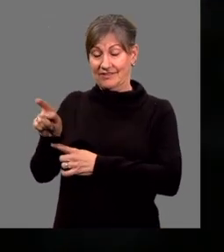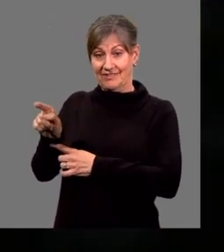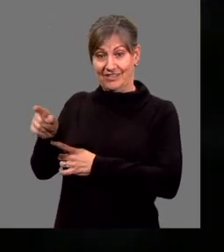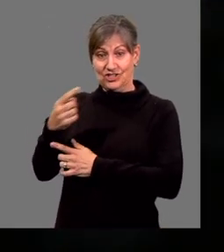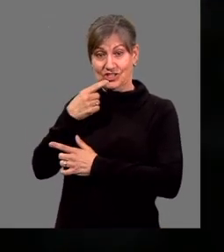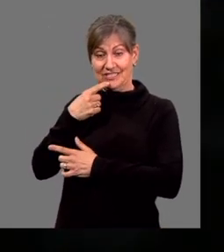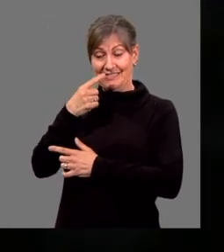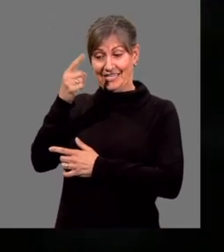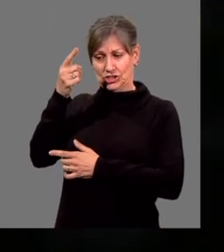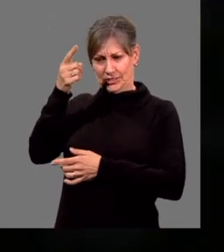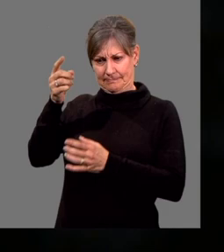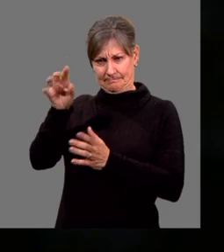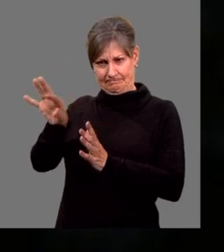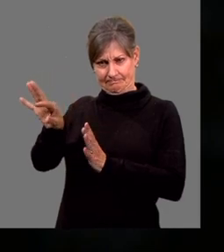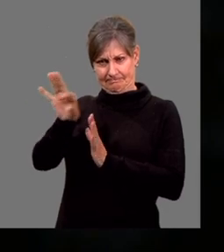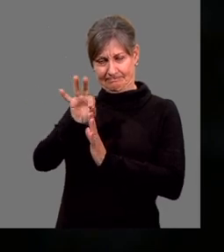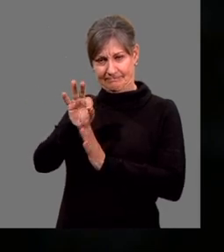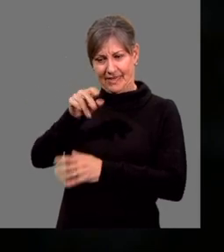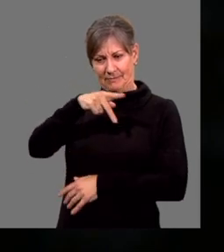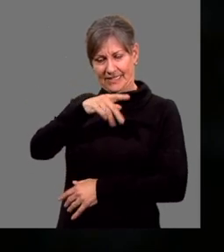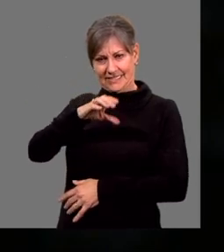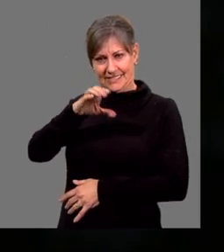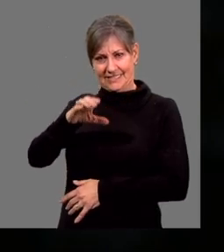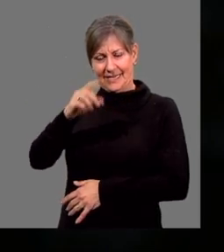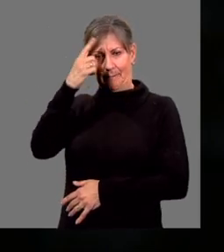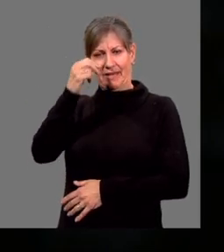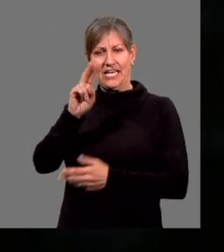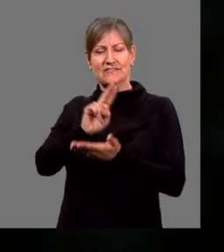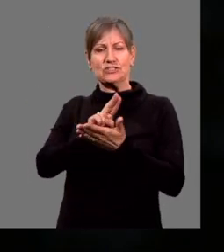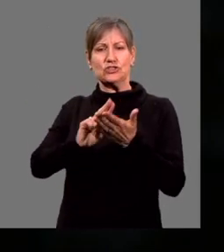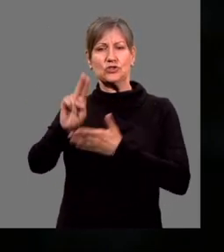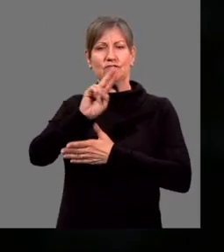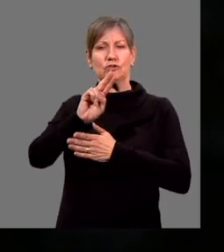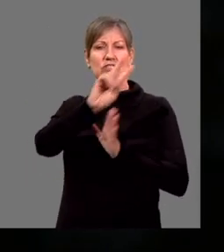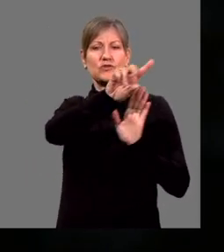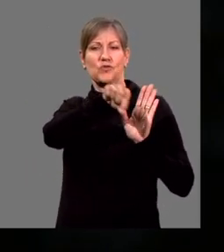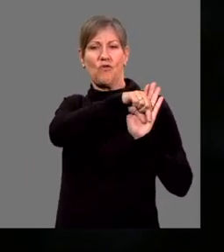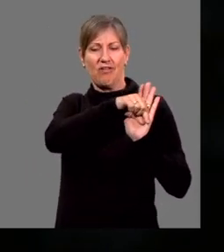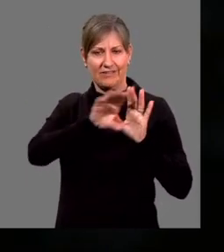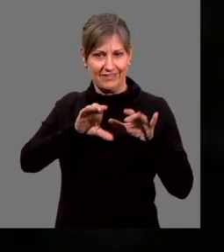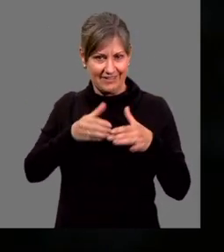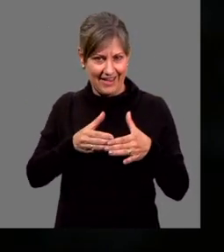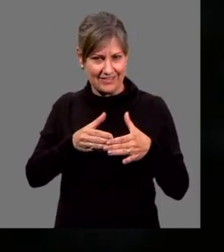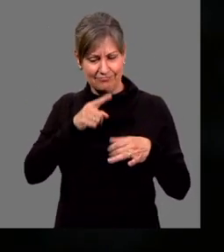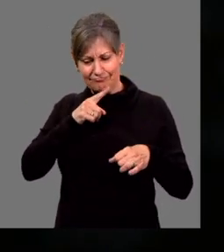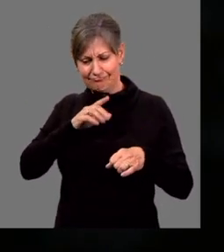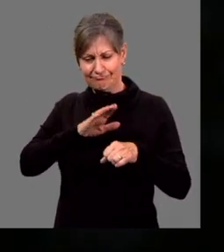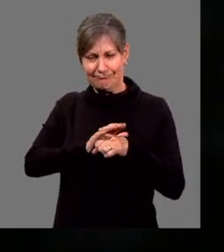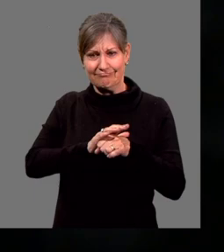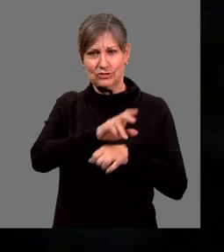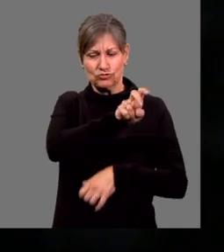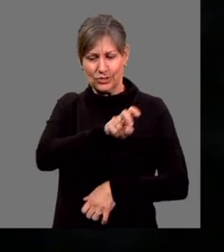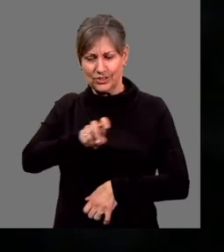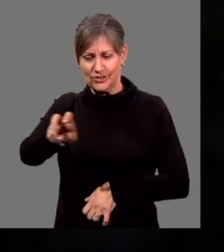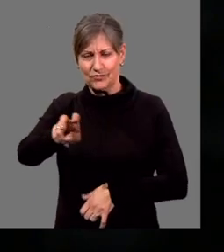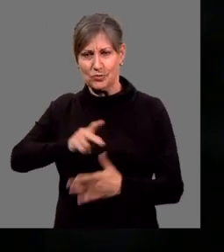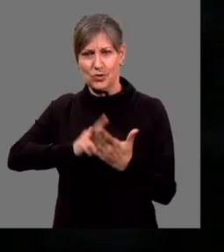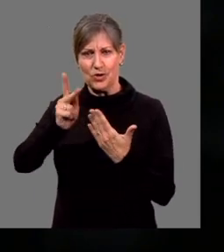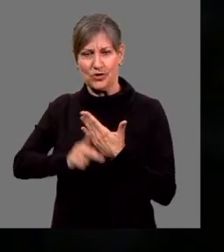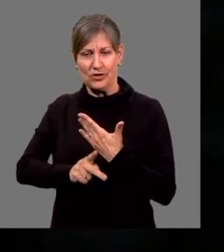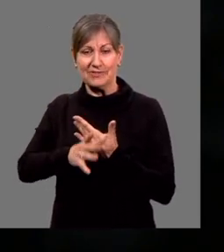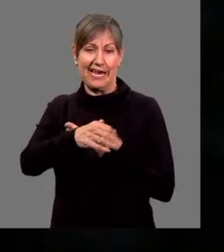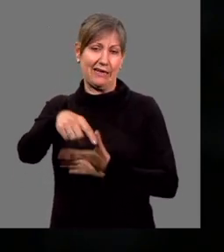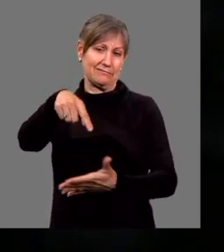said she chose PCC because of its university quality classes, guaranteed transfer programs,